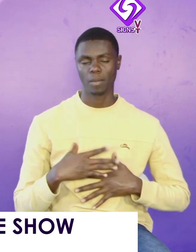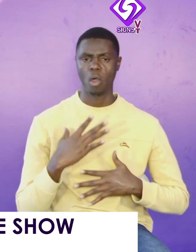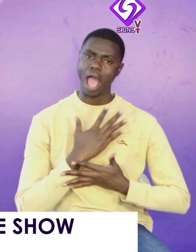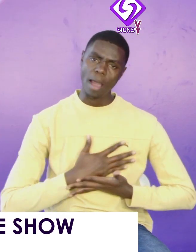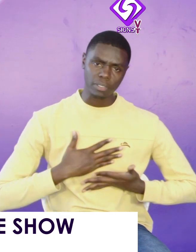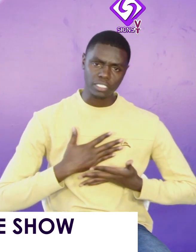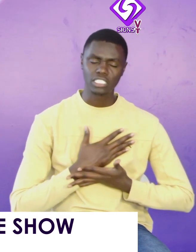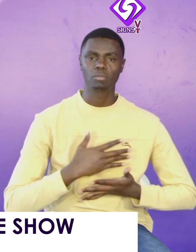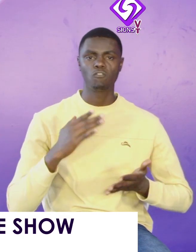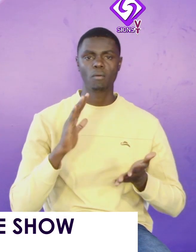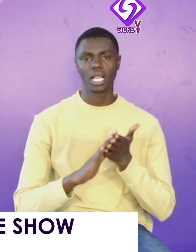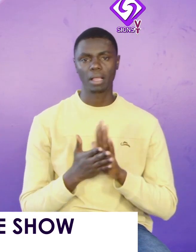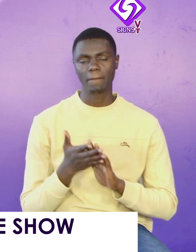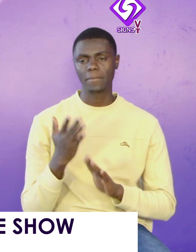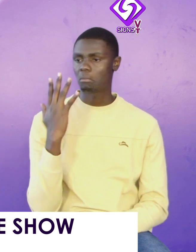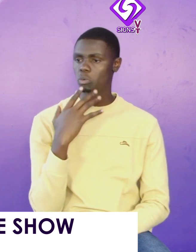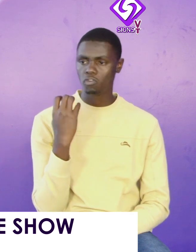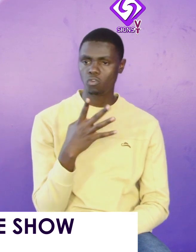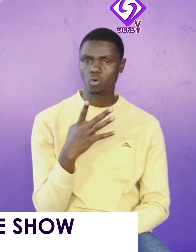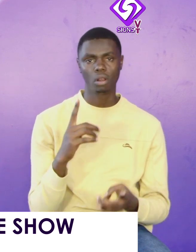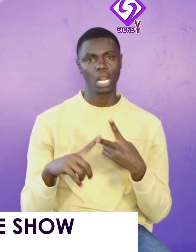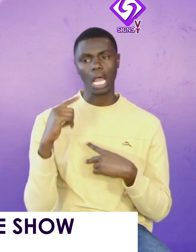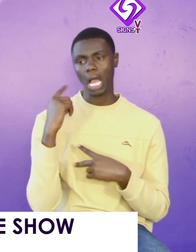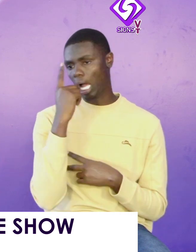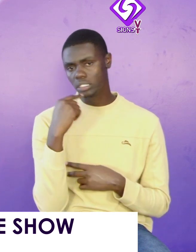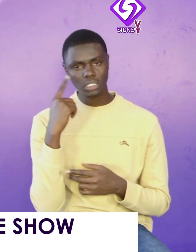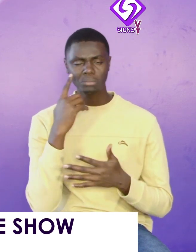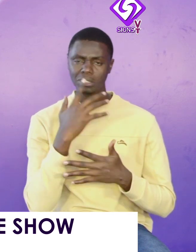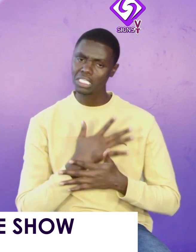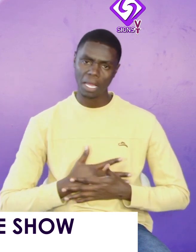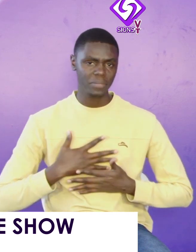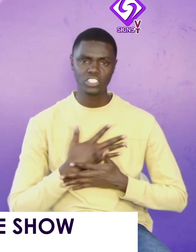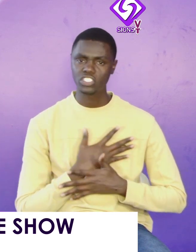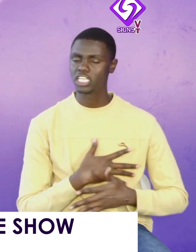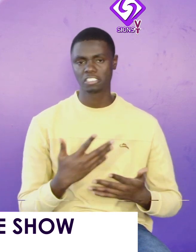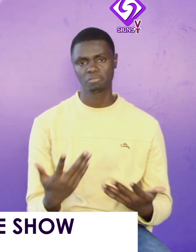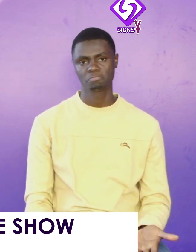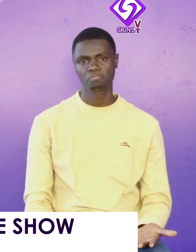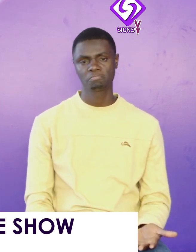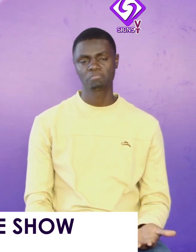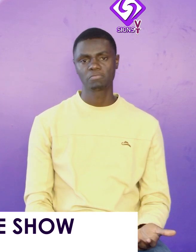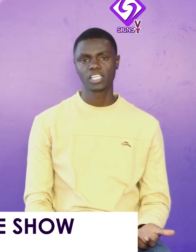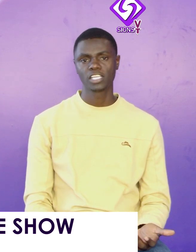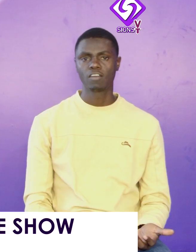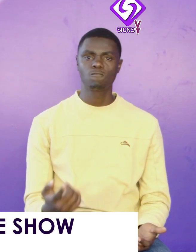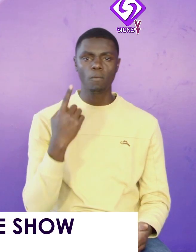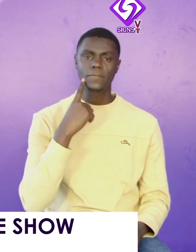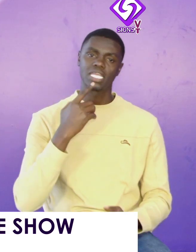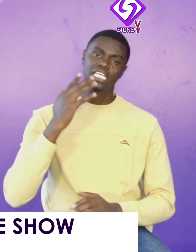for being beautiful, handsome. Appreciate them from, being forthright,